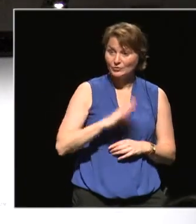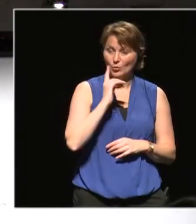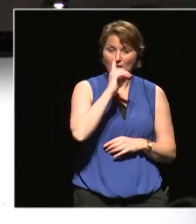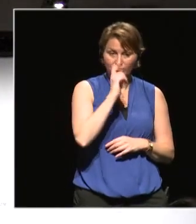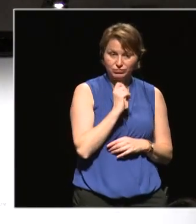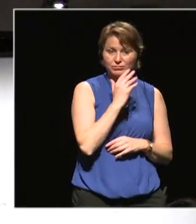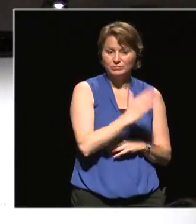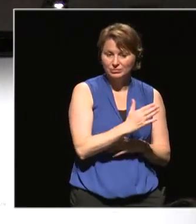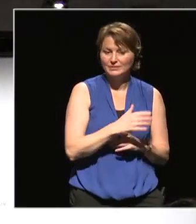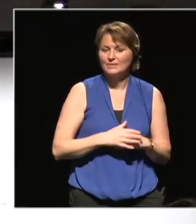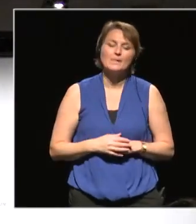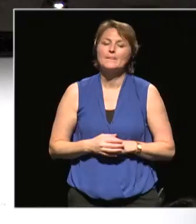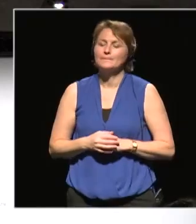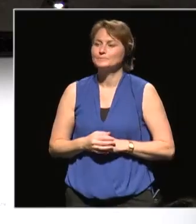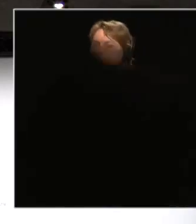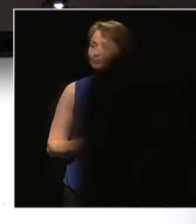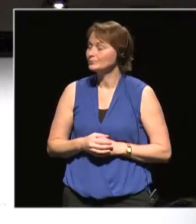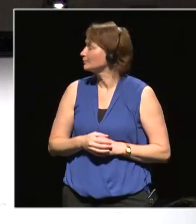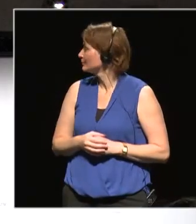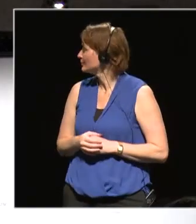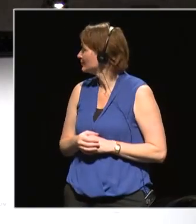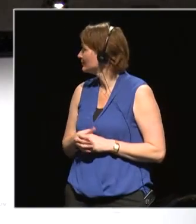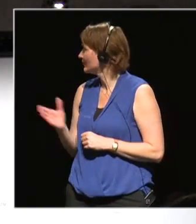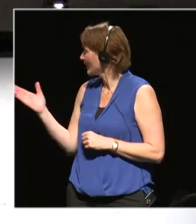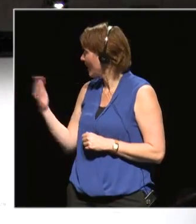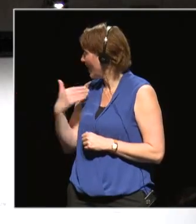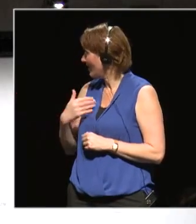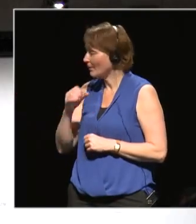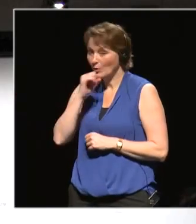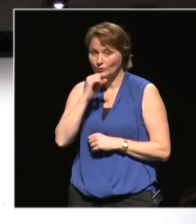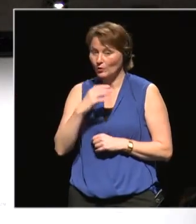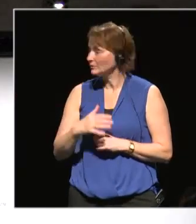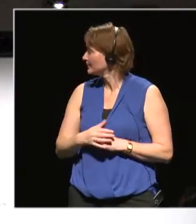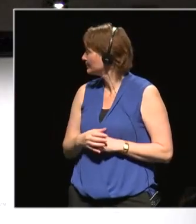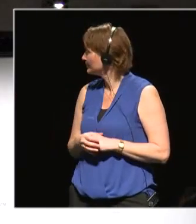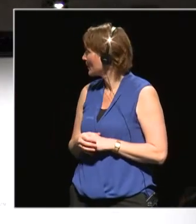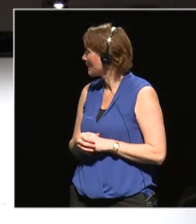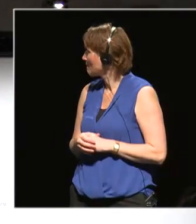side. Prime Minister, have you lost your microphone in the process here?